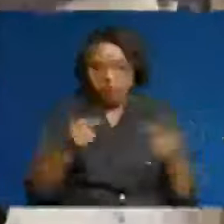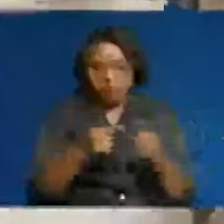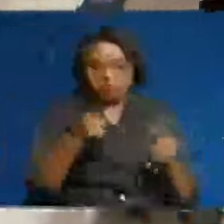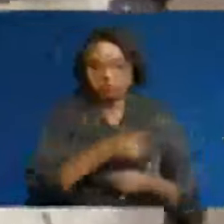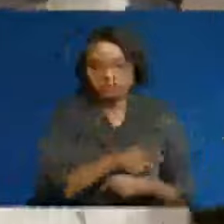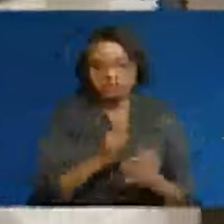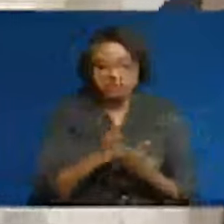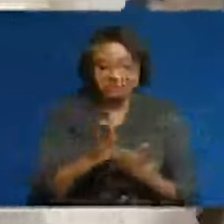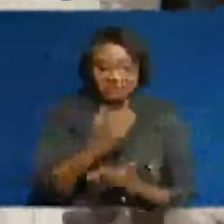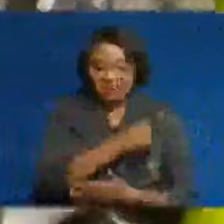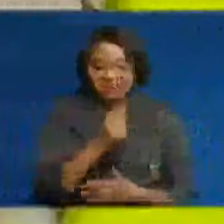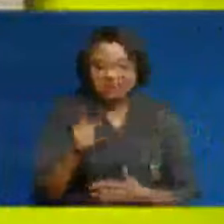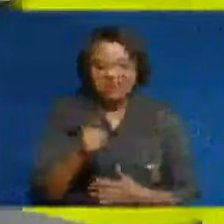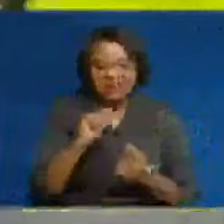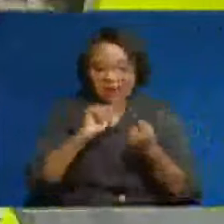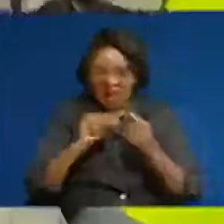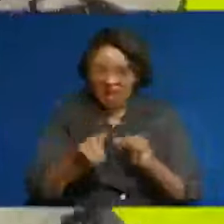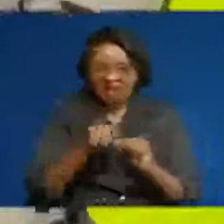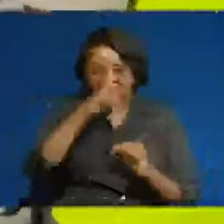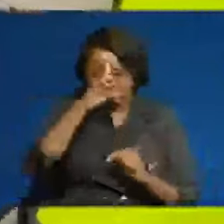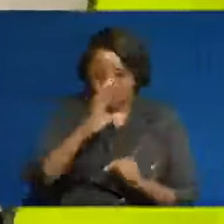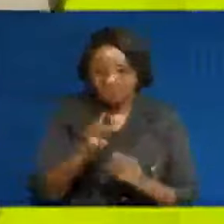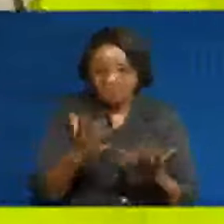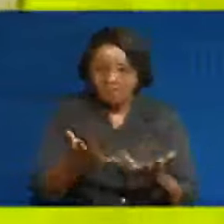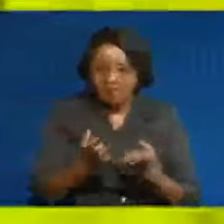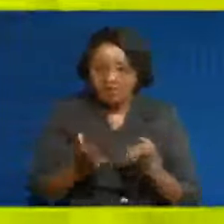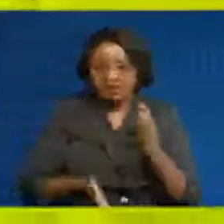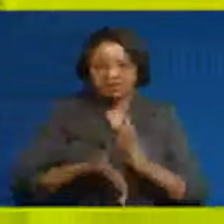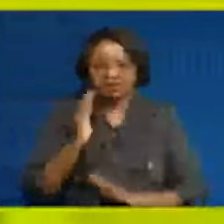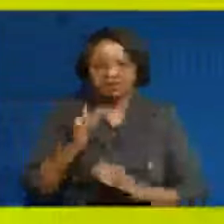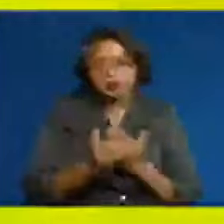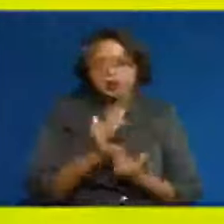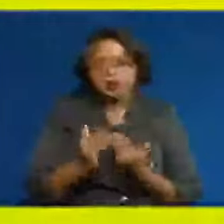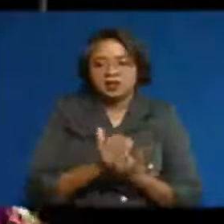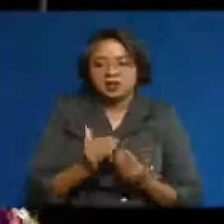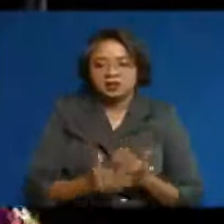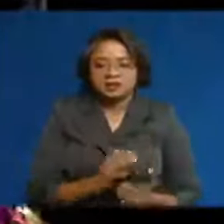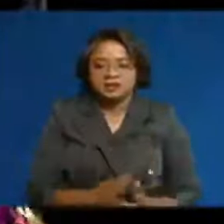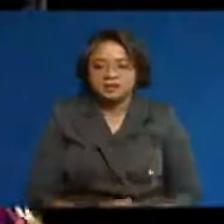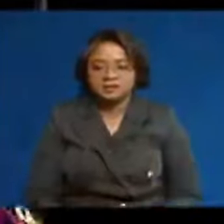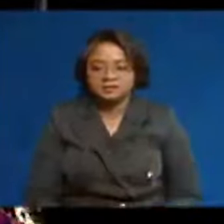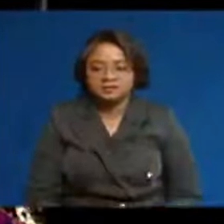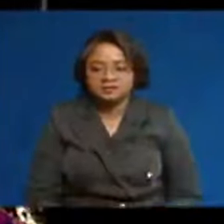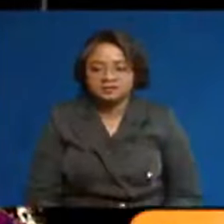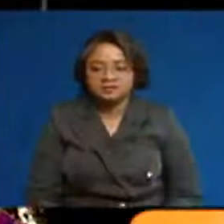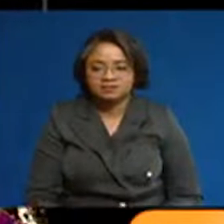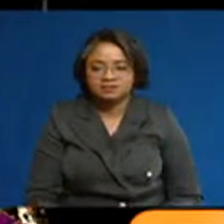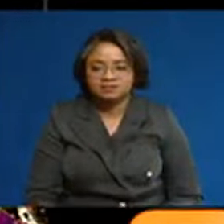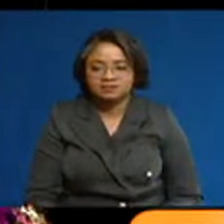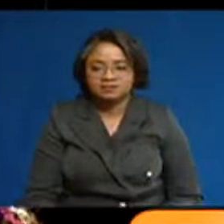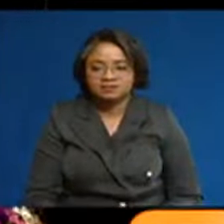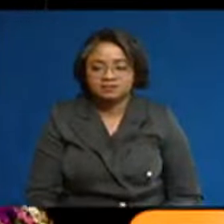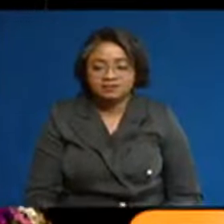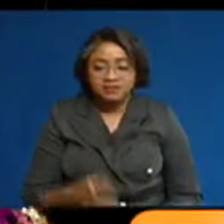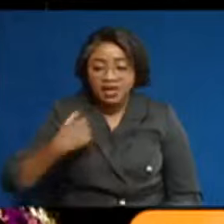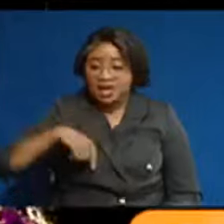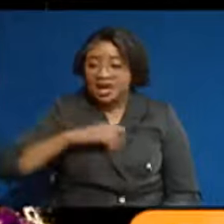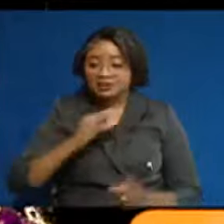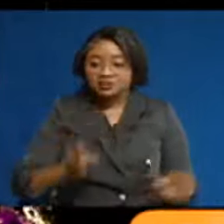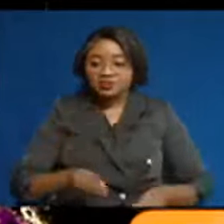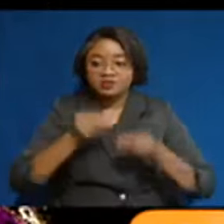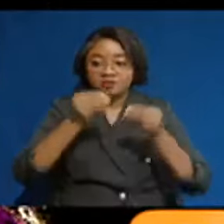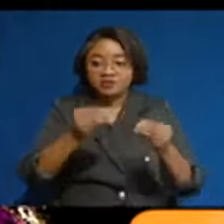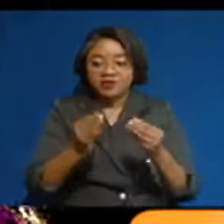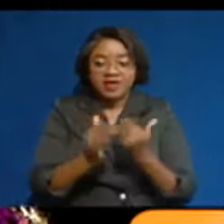some of who were equally injured and needed medical care at the very center. We are not discriminating any officer and any protester. We